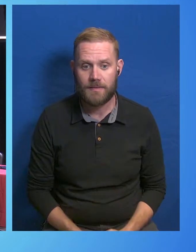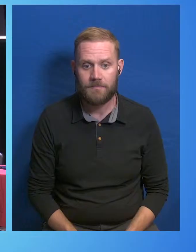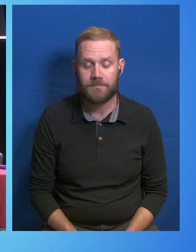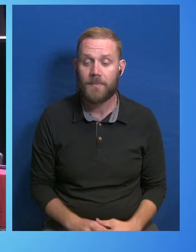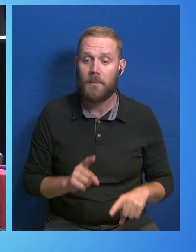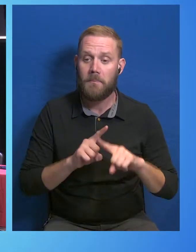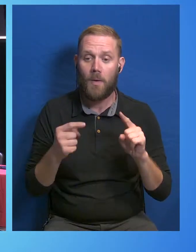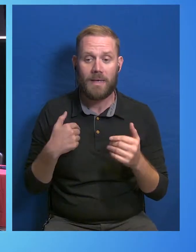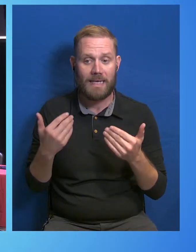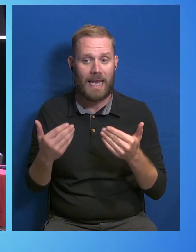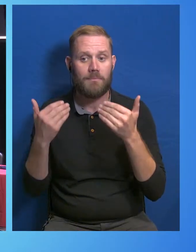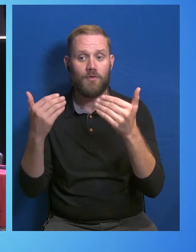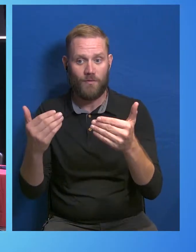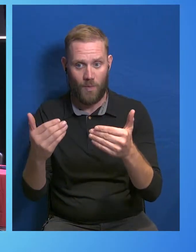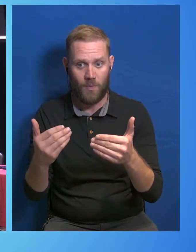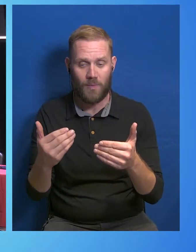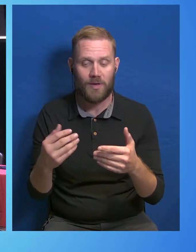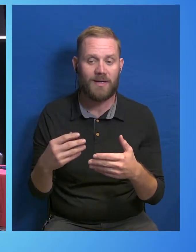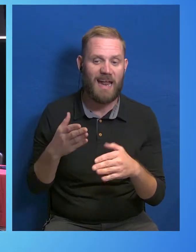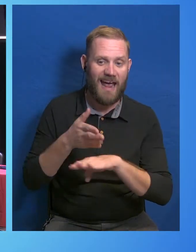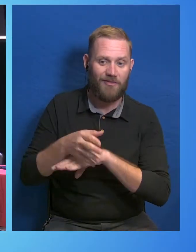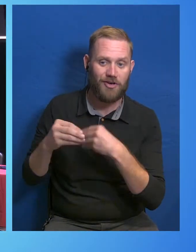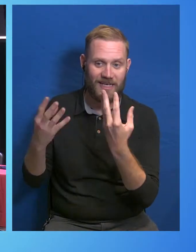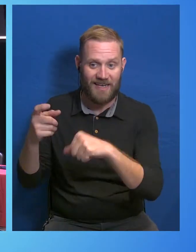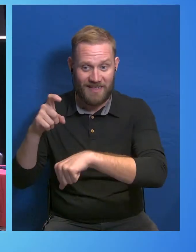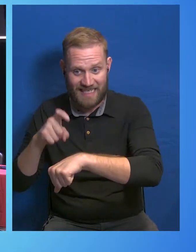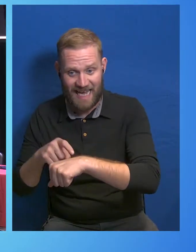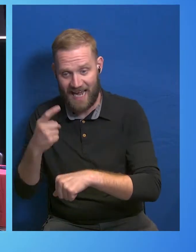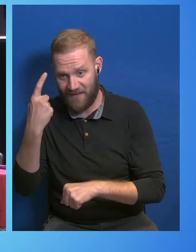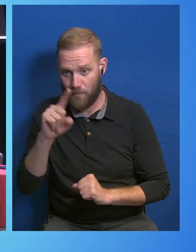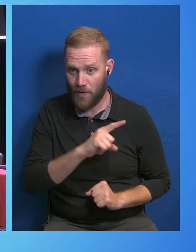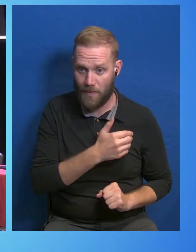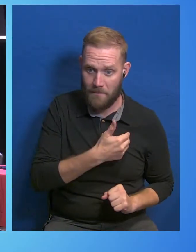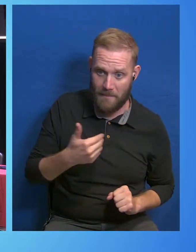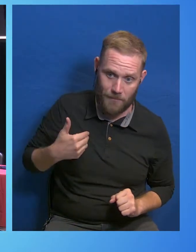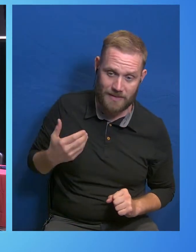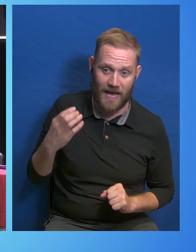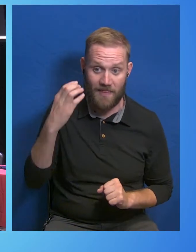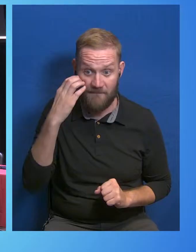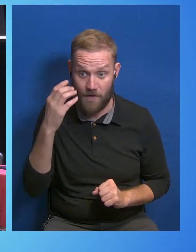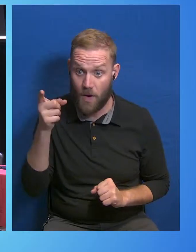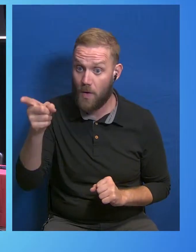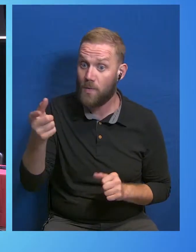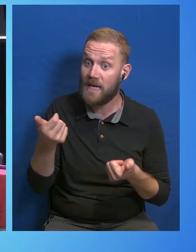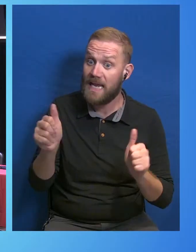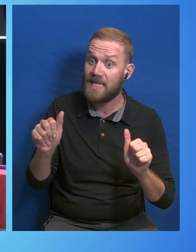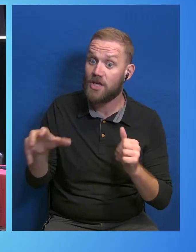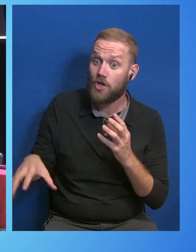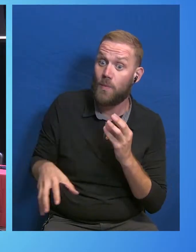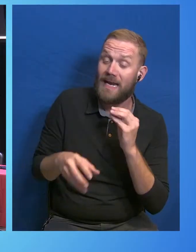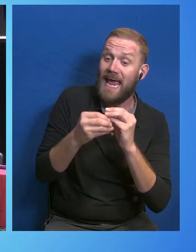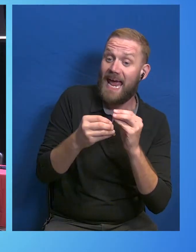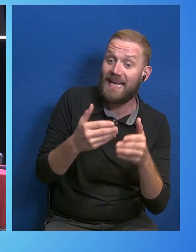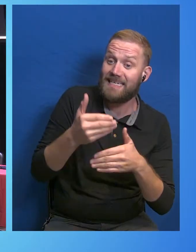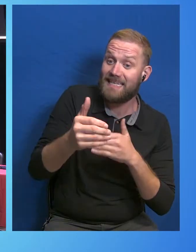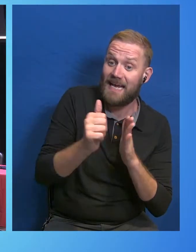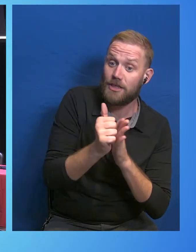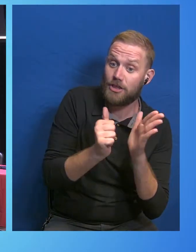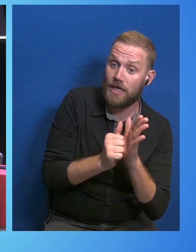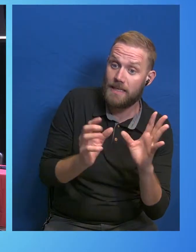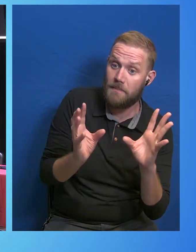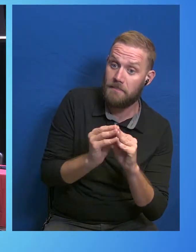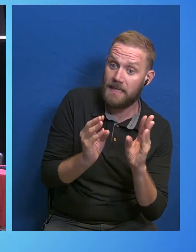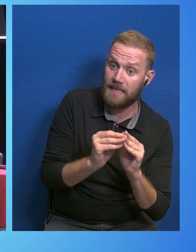we can move forward after that. So board members on the phone, do you have anything you would like to put on our next agenda?